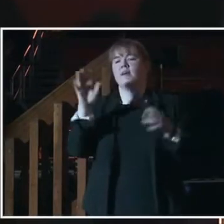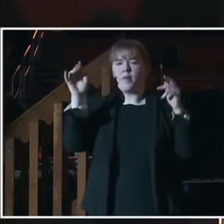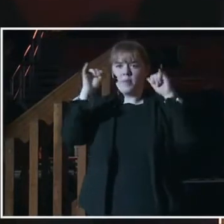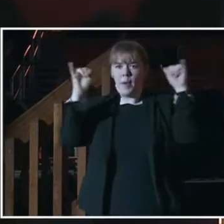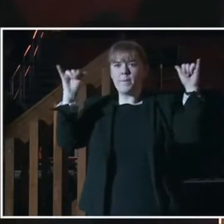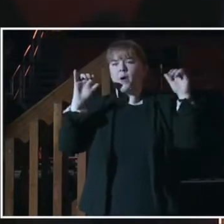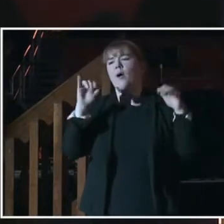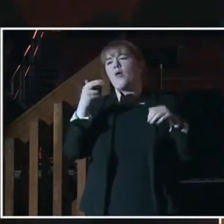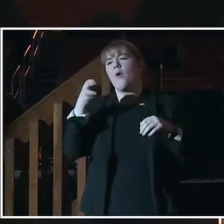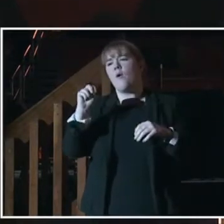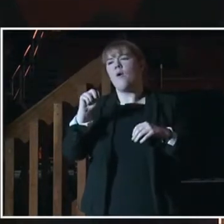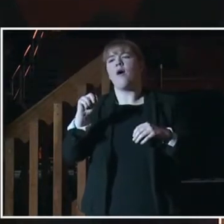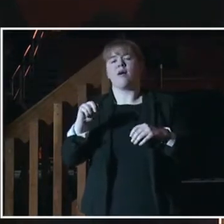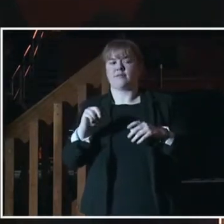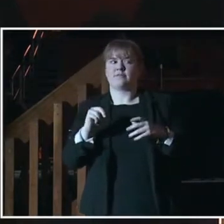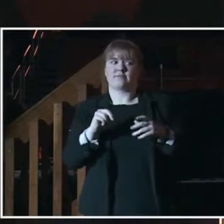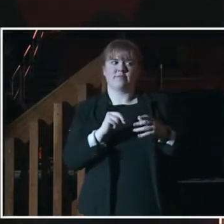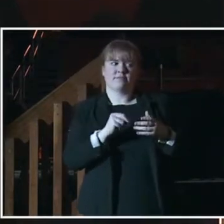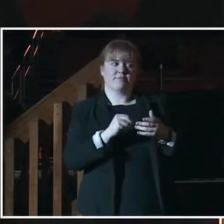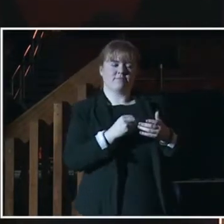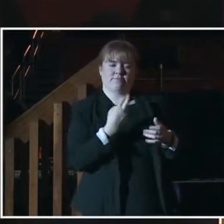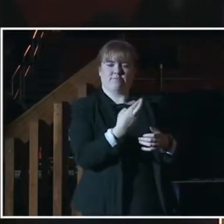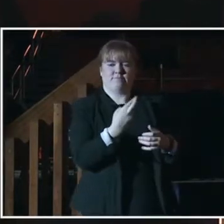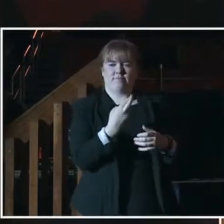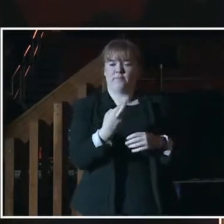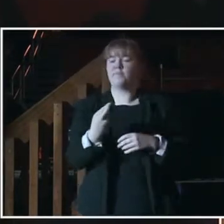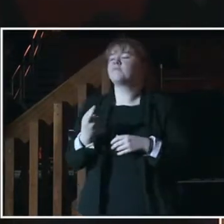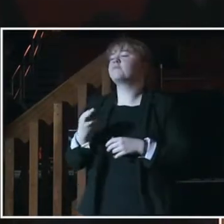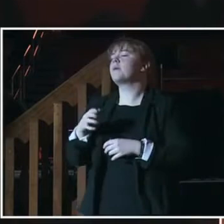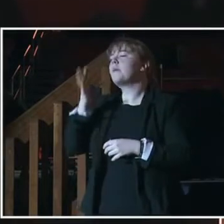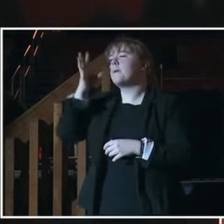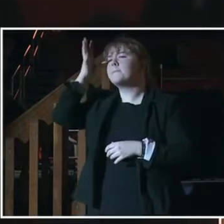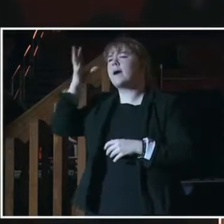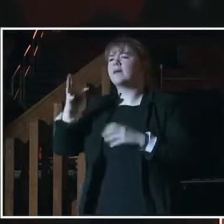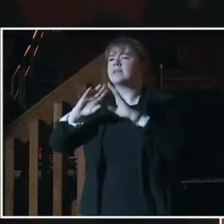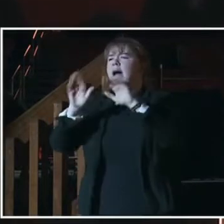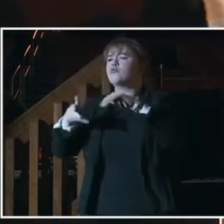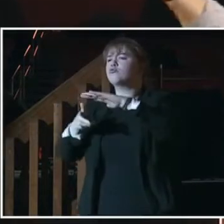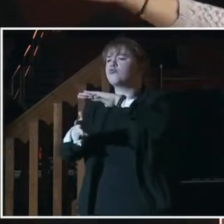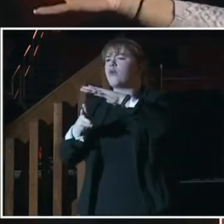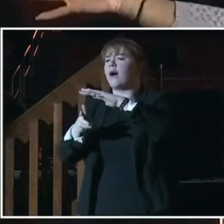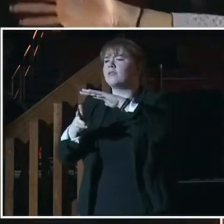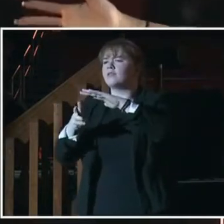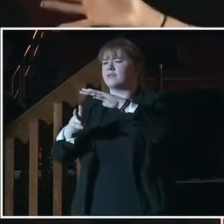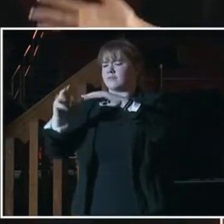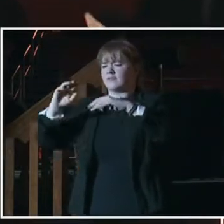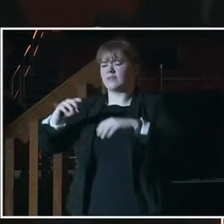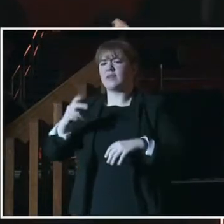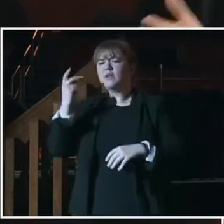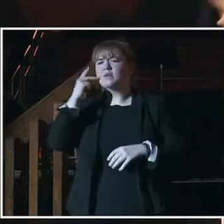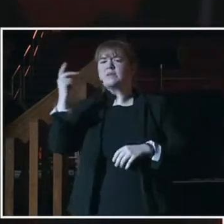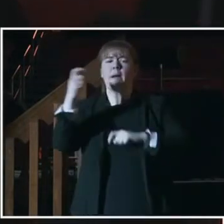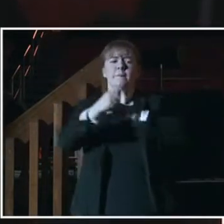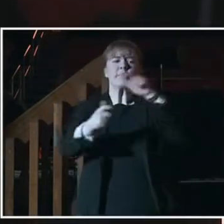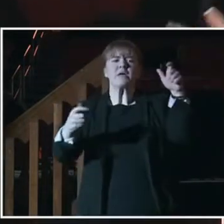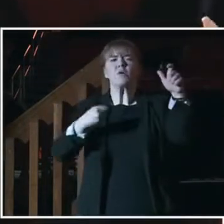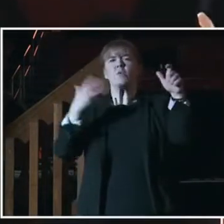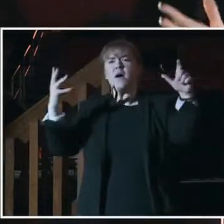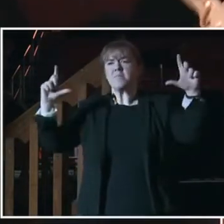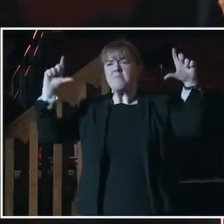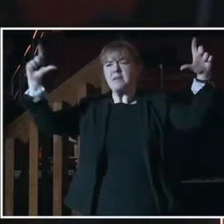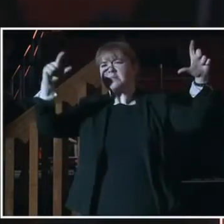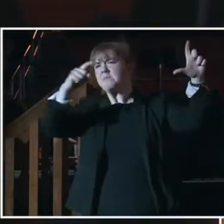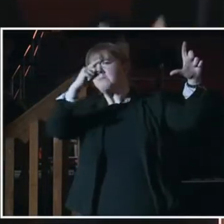close. And also, if you go into my parents' garage, you'll see big white plastic signs that have big